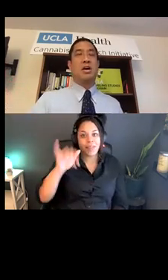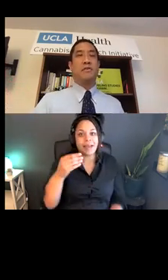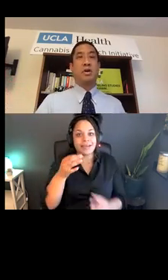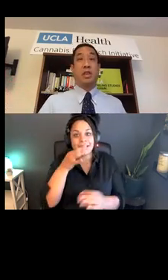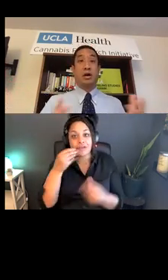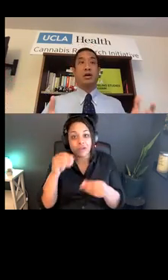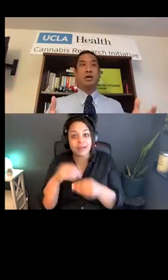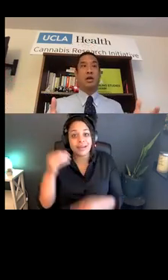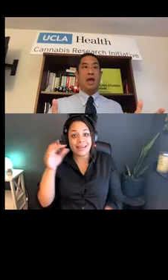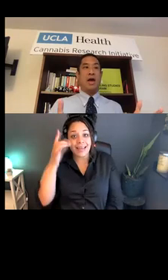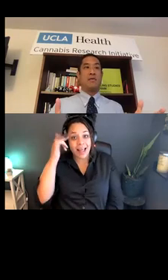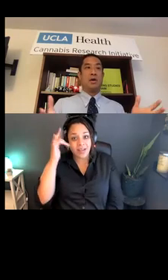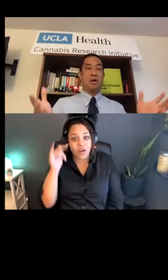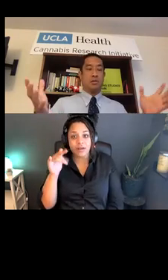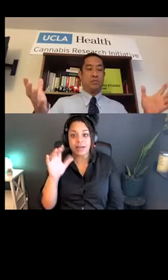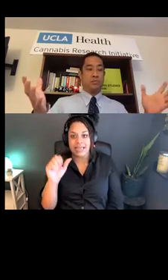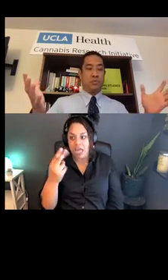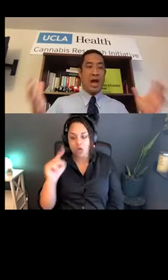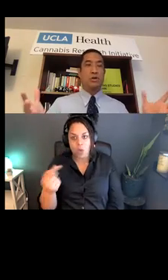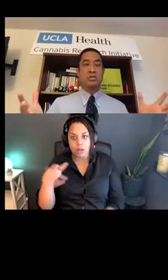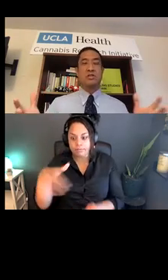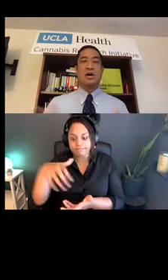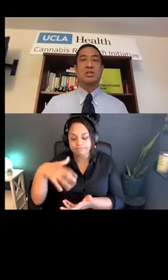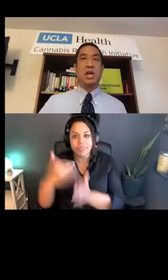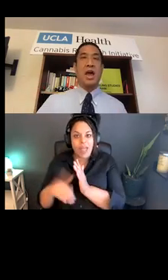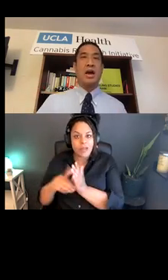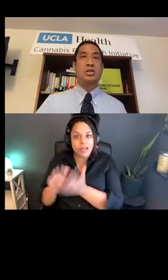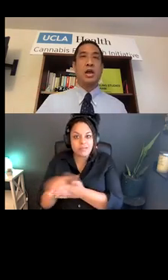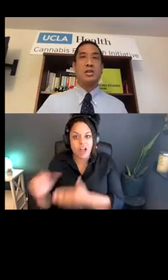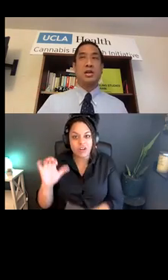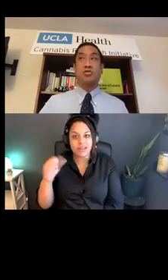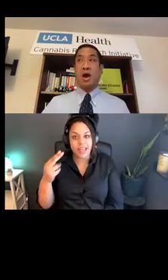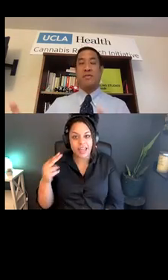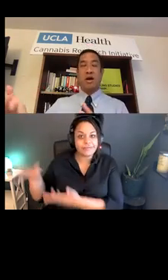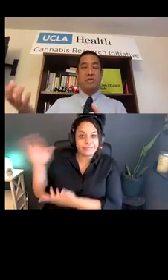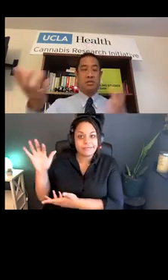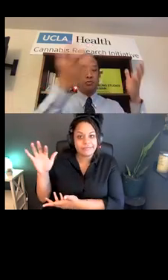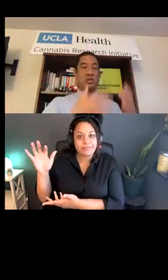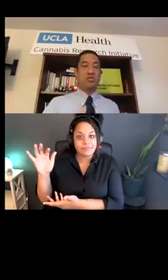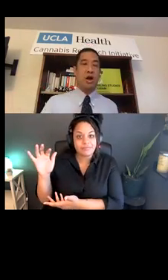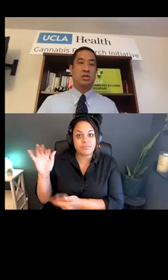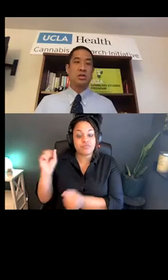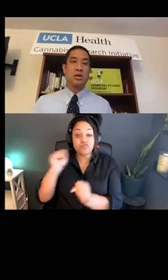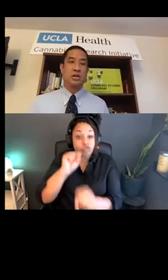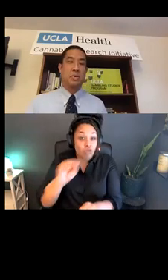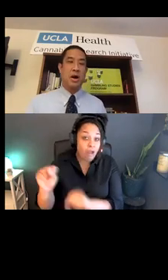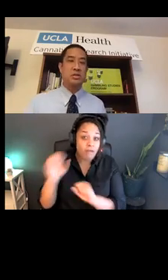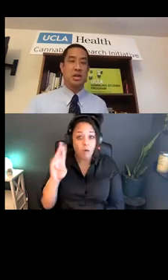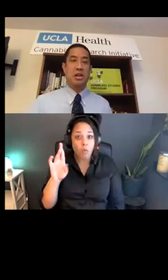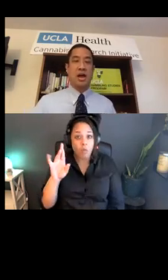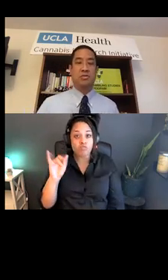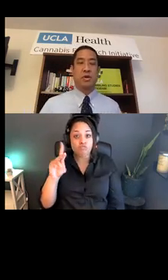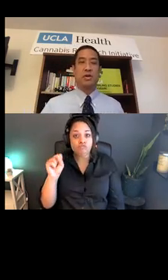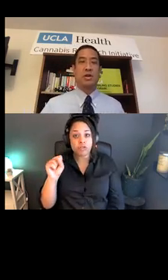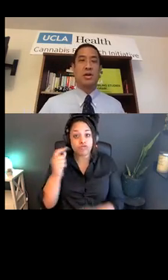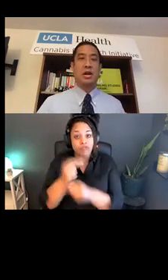in California, they literally have thousands of dollars of cash, and they drive around these Brinks trucks depositing